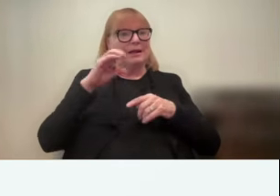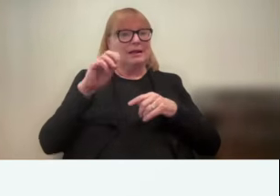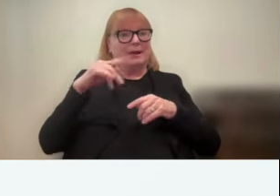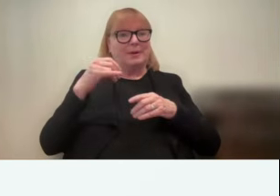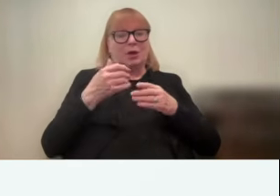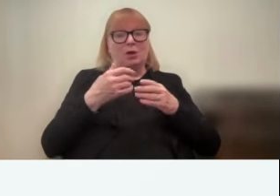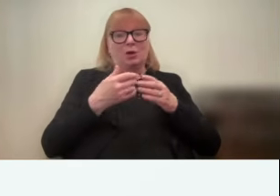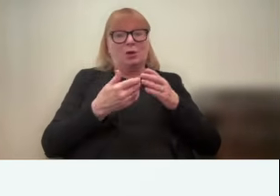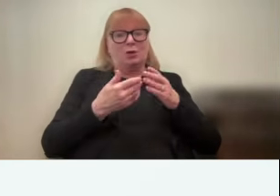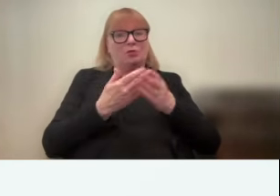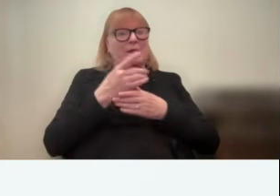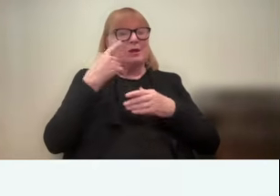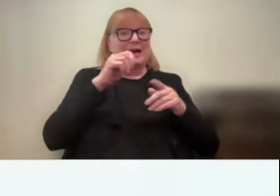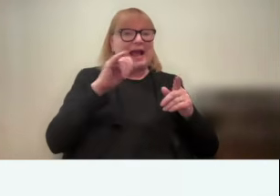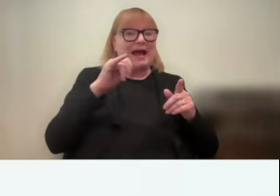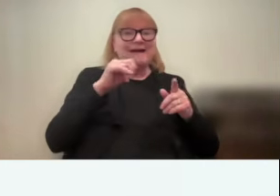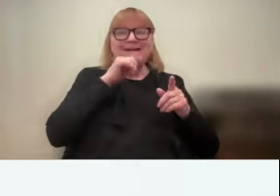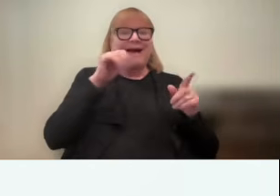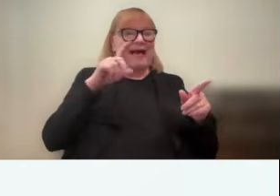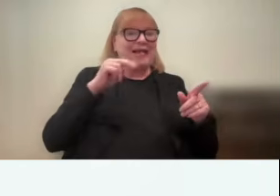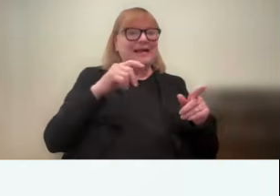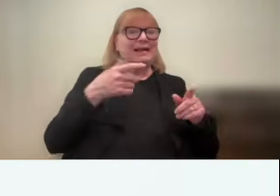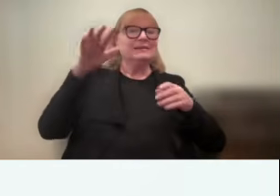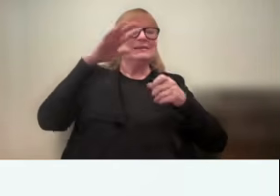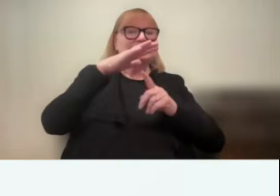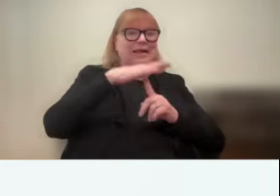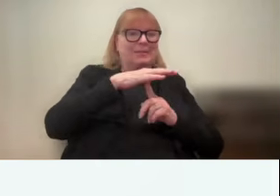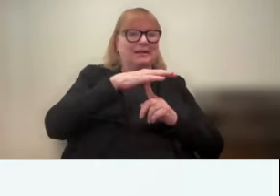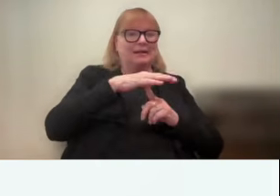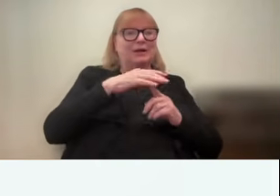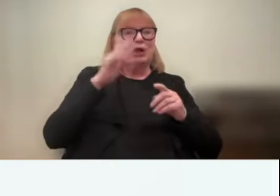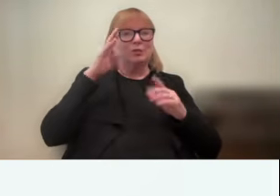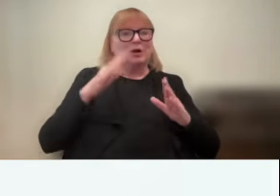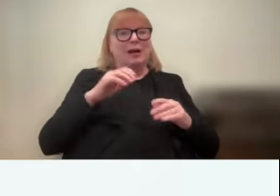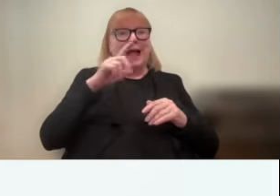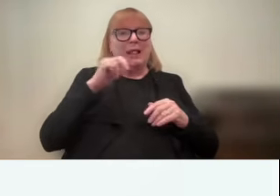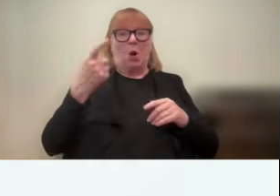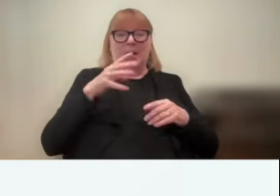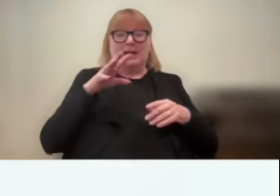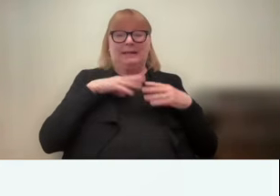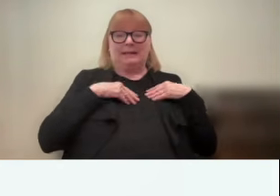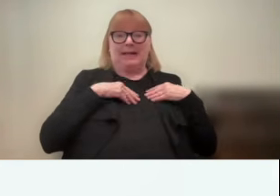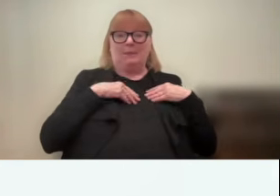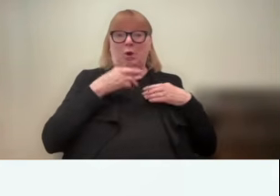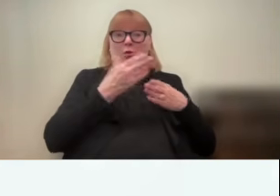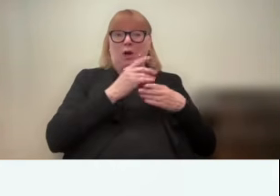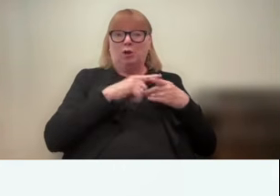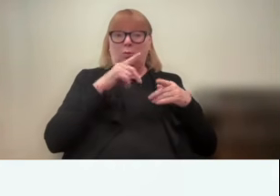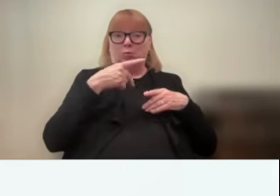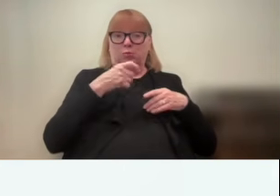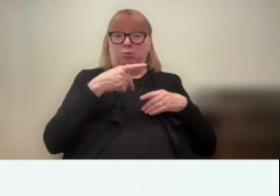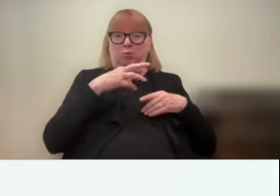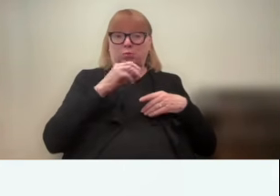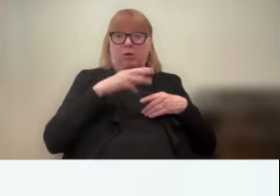AI, not Allen, was the dominant creator, meaning Allen could only claim rights to the prompt he used, not